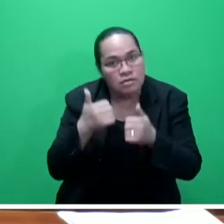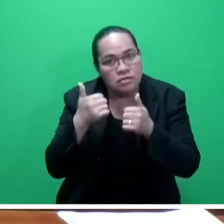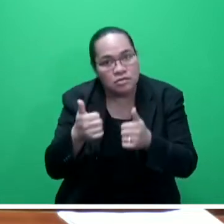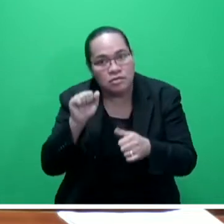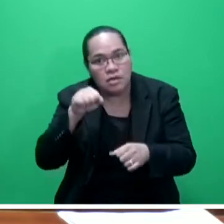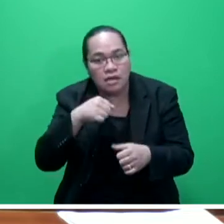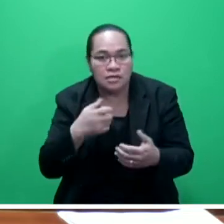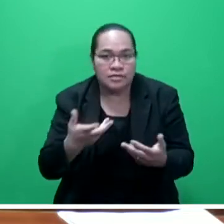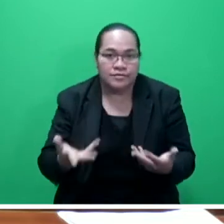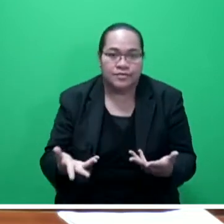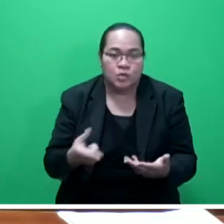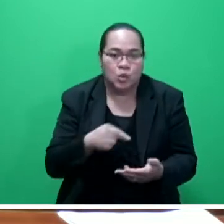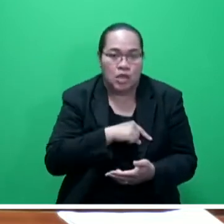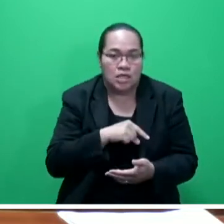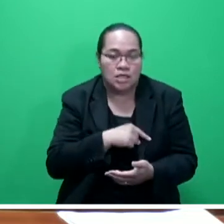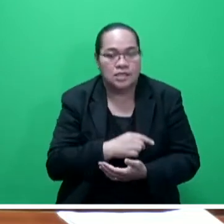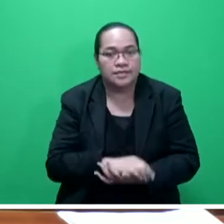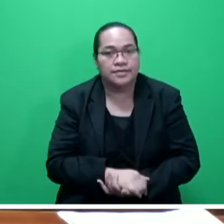Dam.